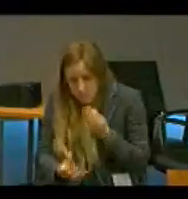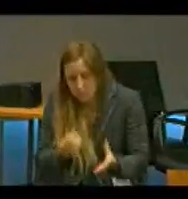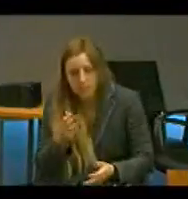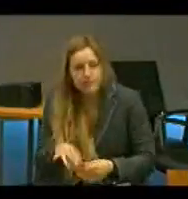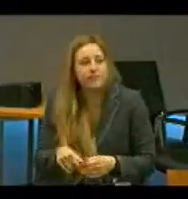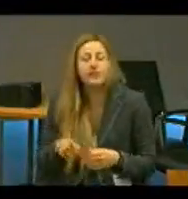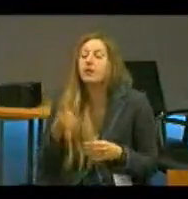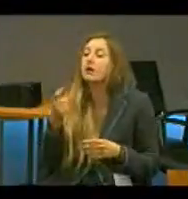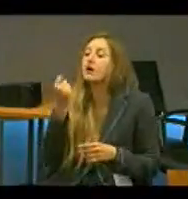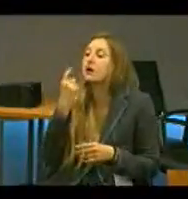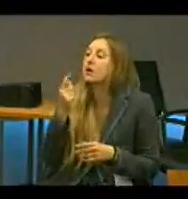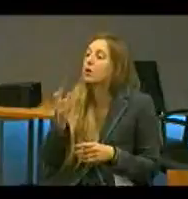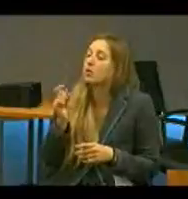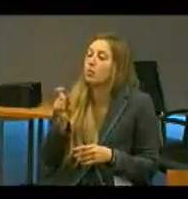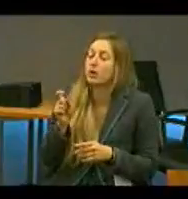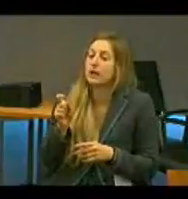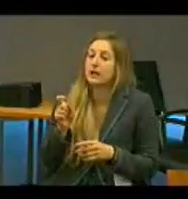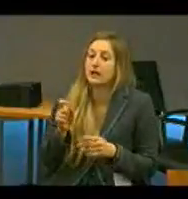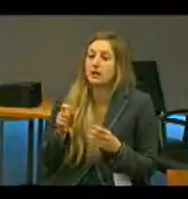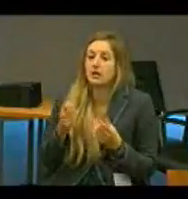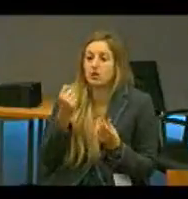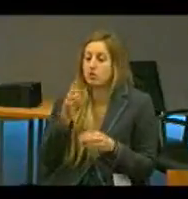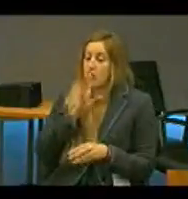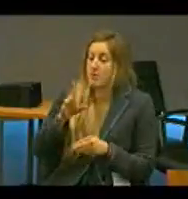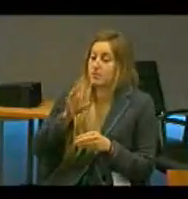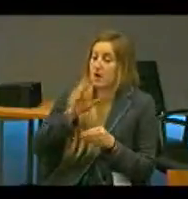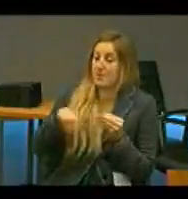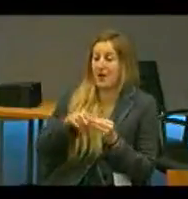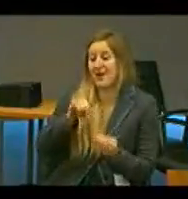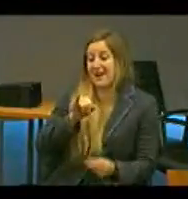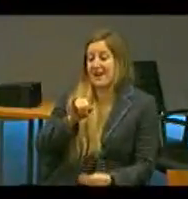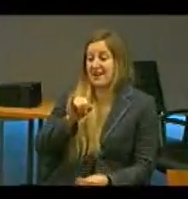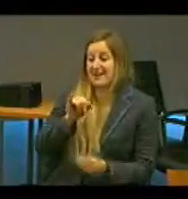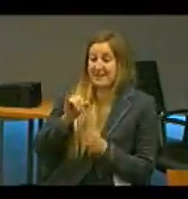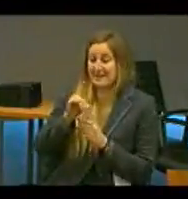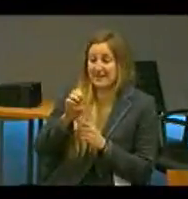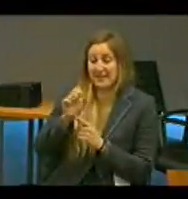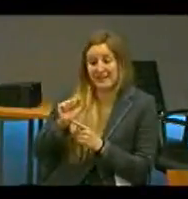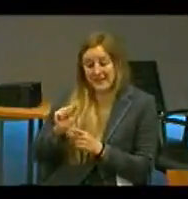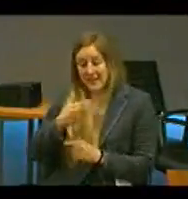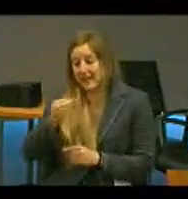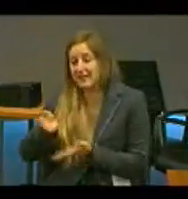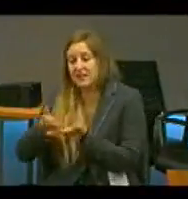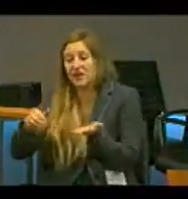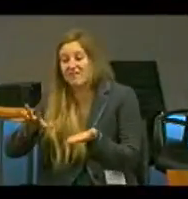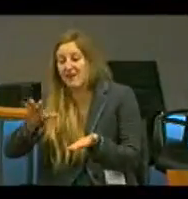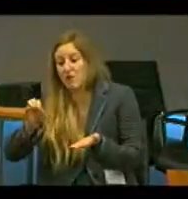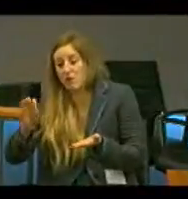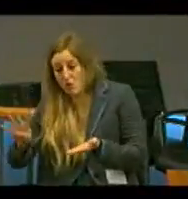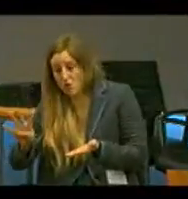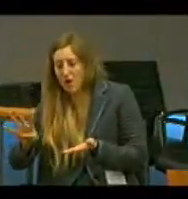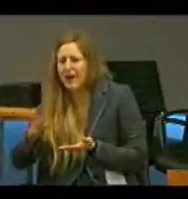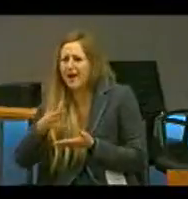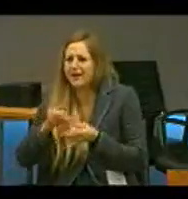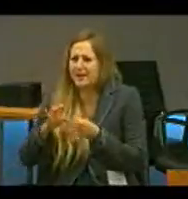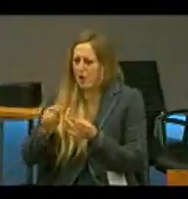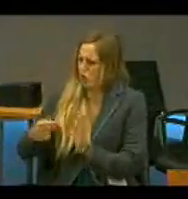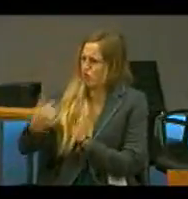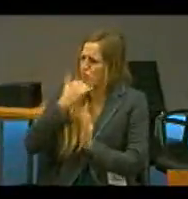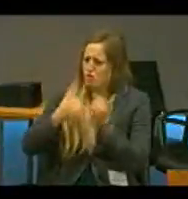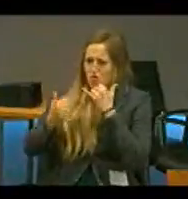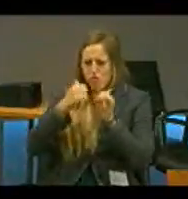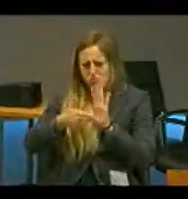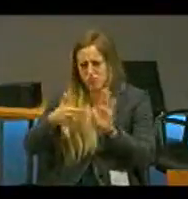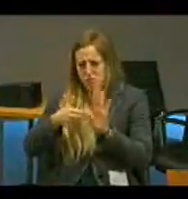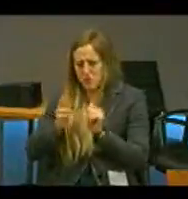fundamentally need to do, and in closing, is stop talking about IDEA and Section 504 as indicators that there's something wrong with children, and instead talk about them as mechanisms